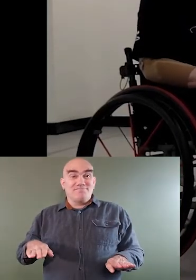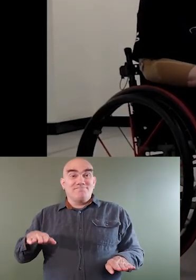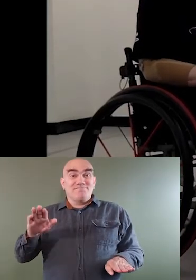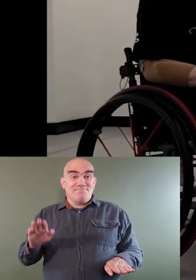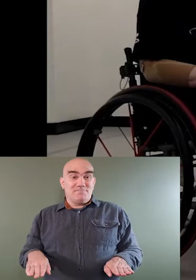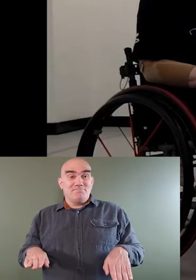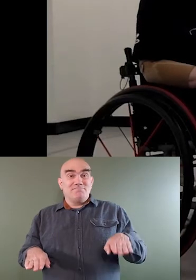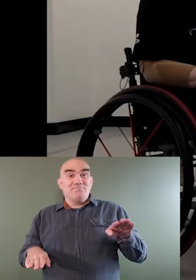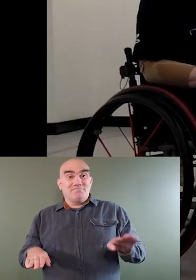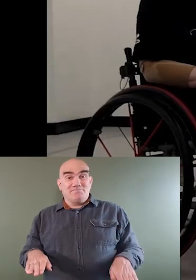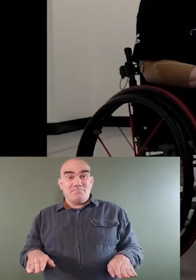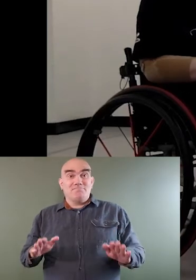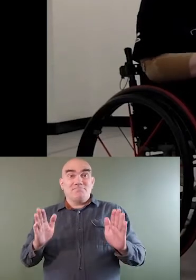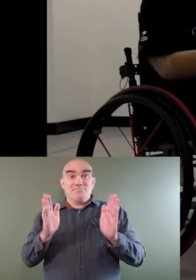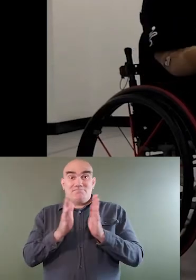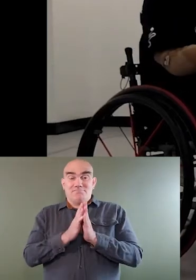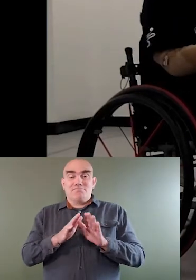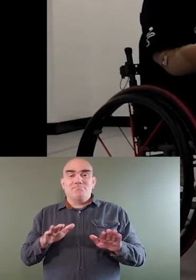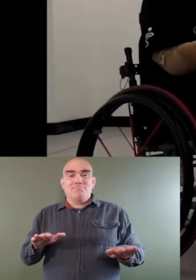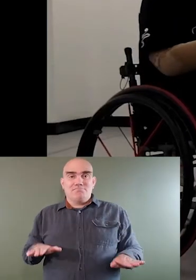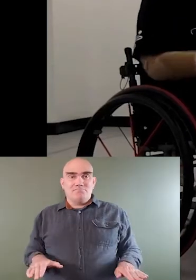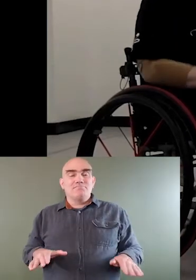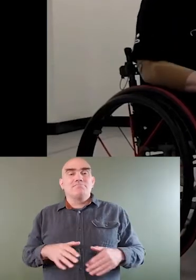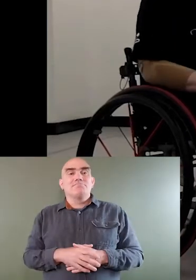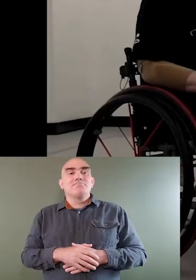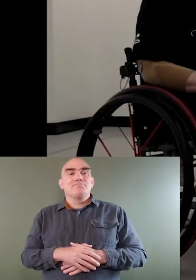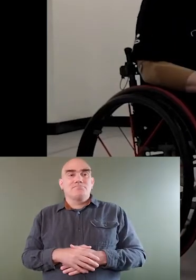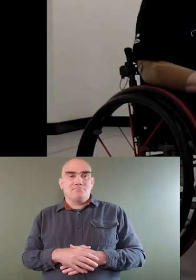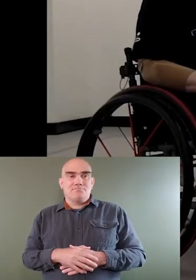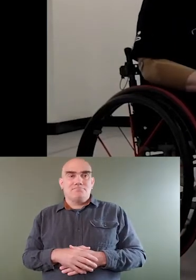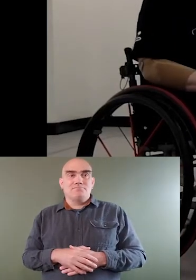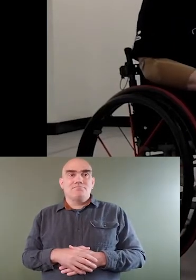stamp right, stamp left, clap, down.